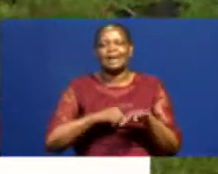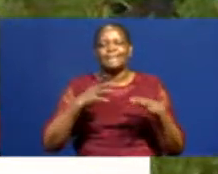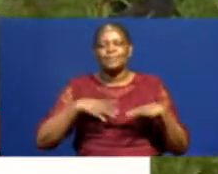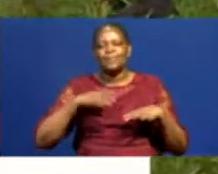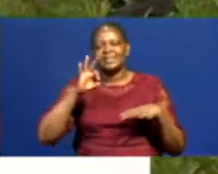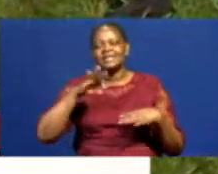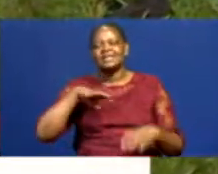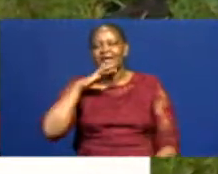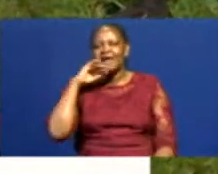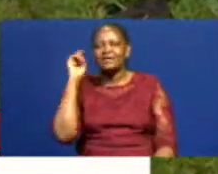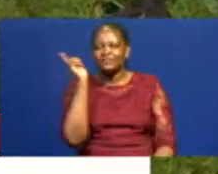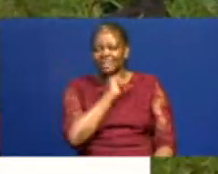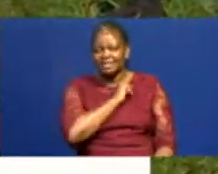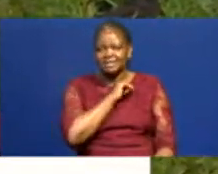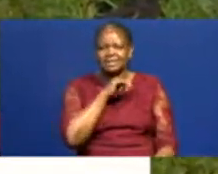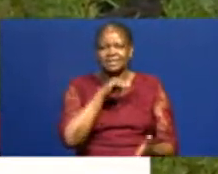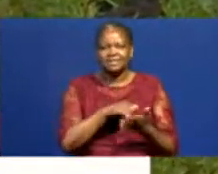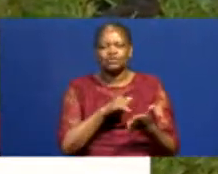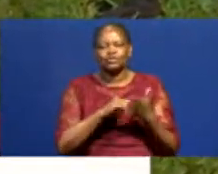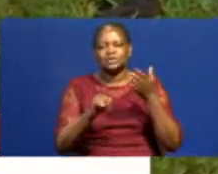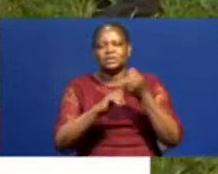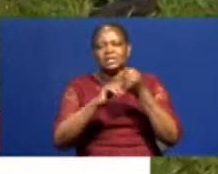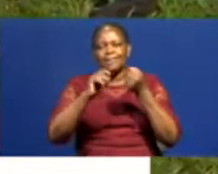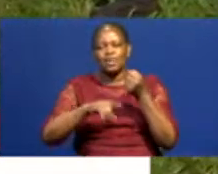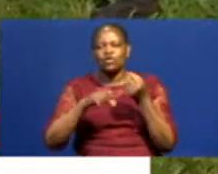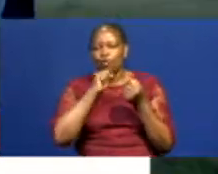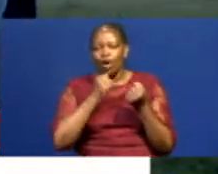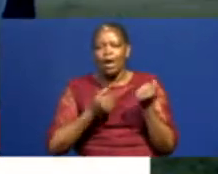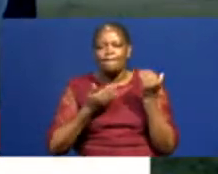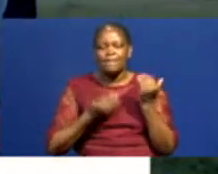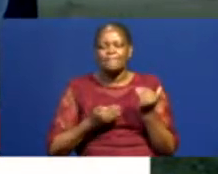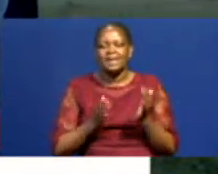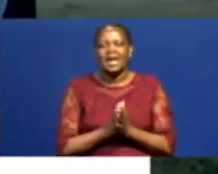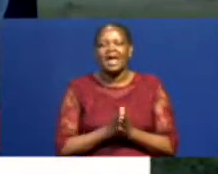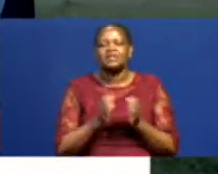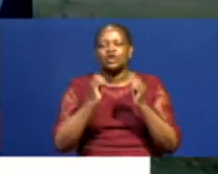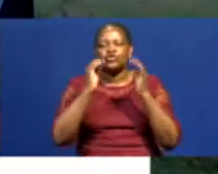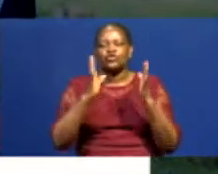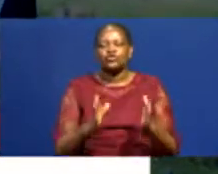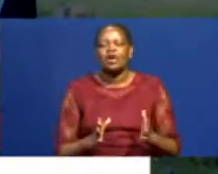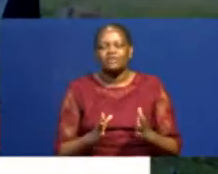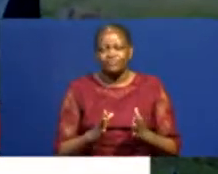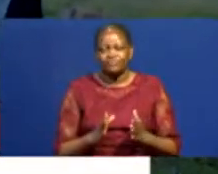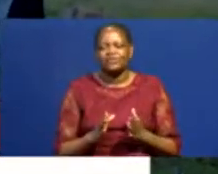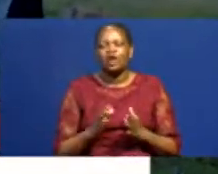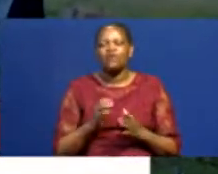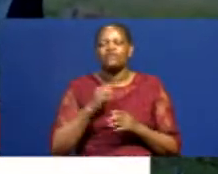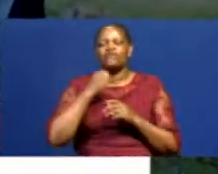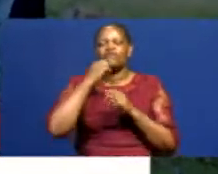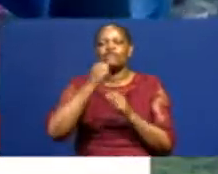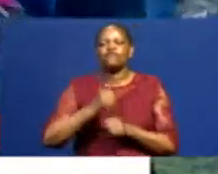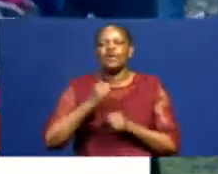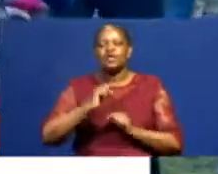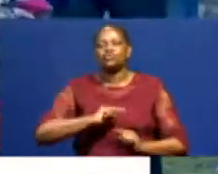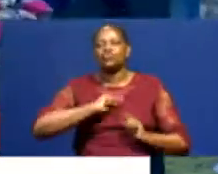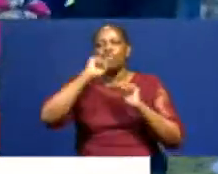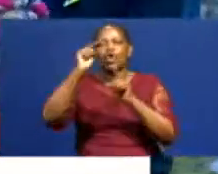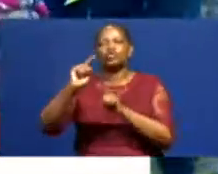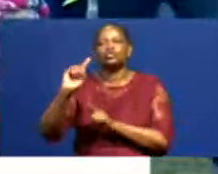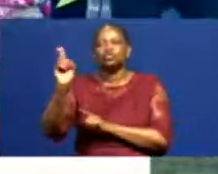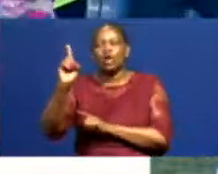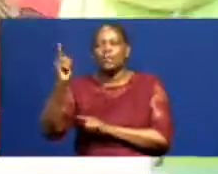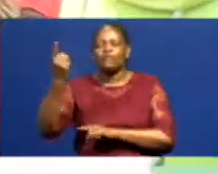a six-month-old baby and the driver of the PSV belonging to Farasi Sacco bound for Nairobi from Kitale.